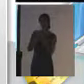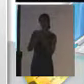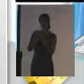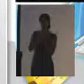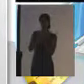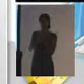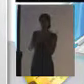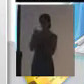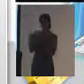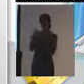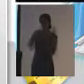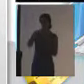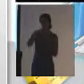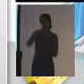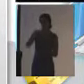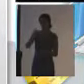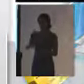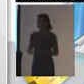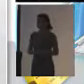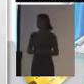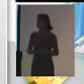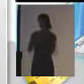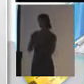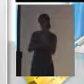to 182.